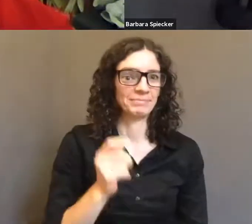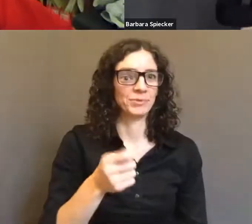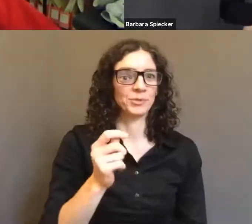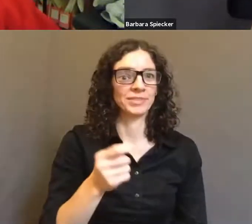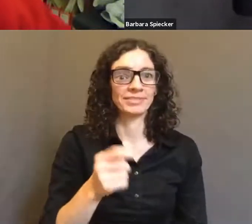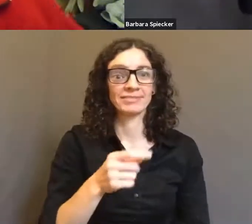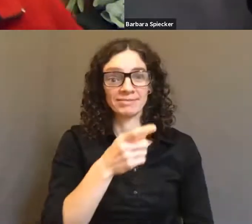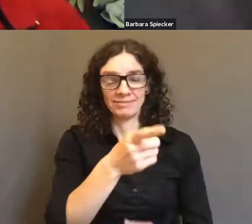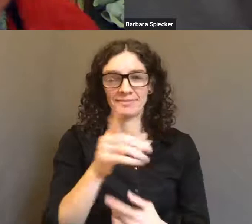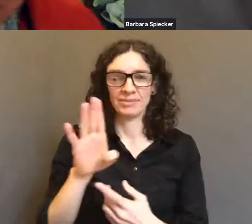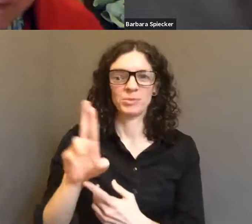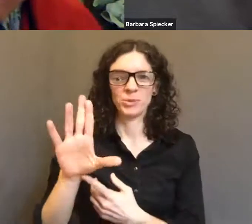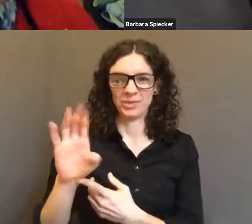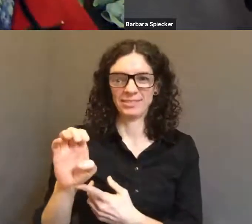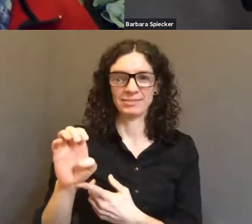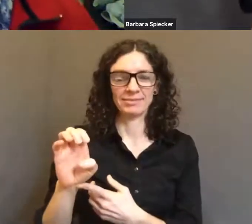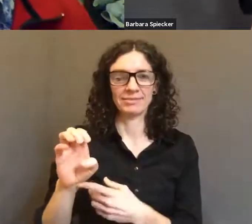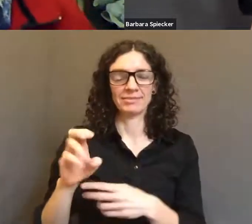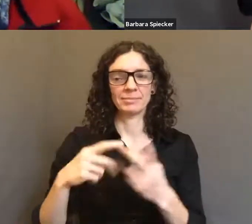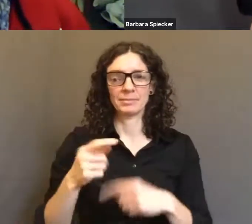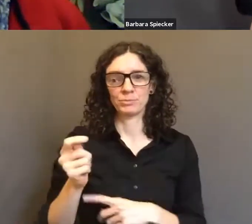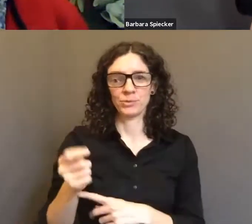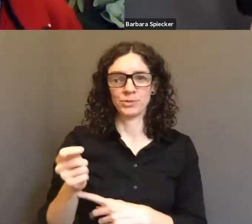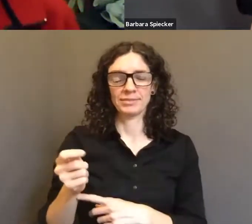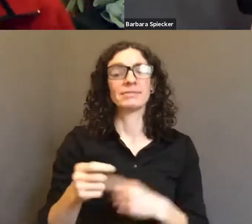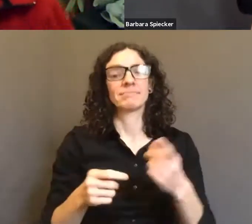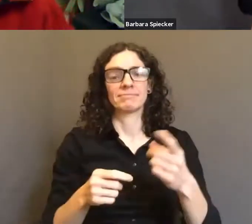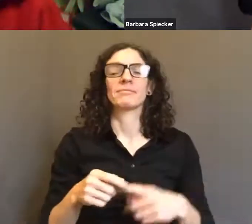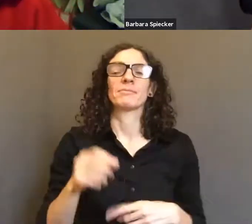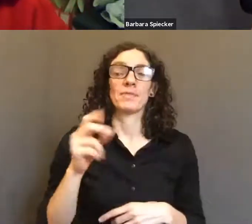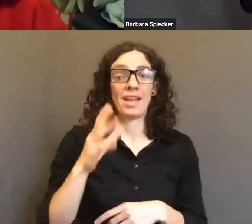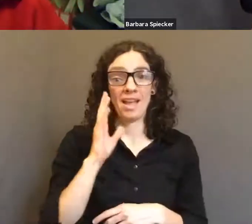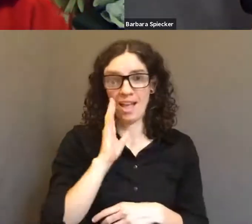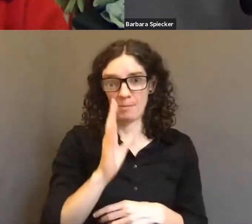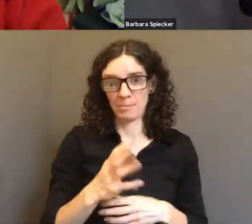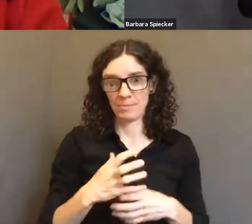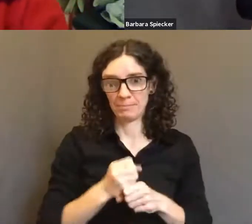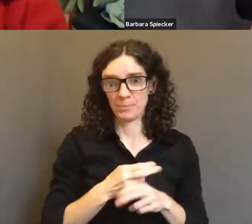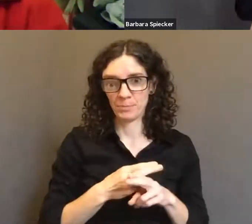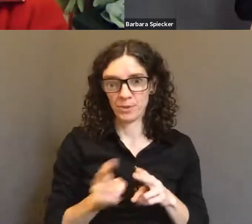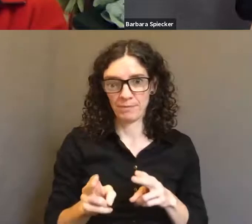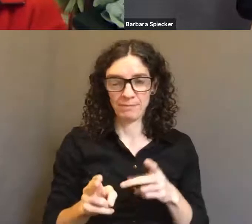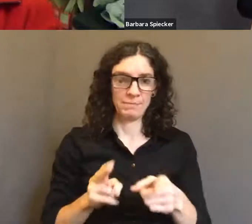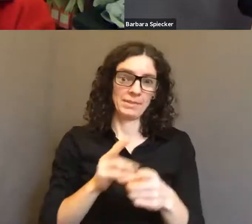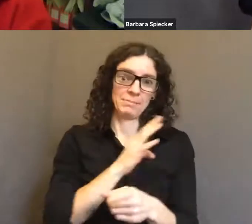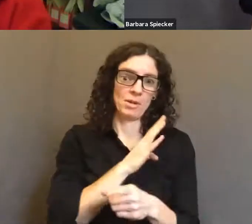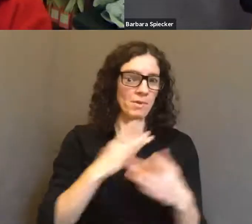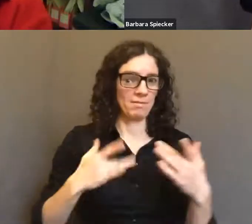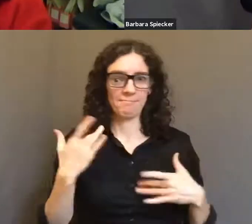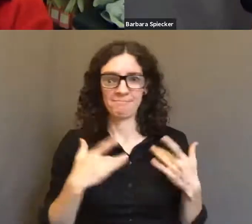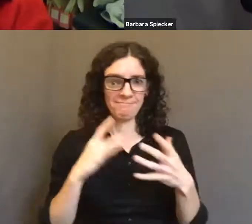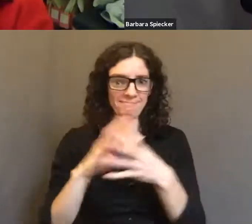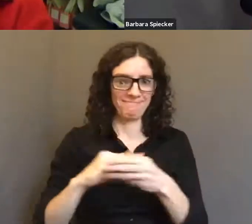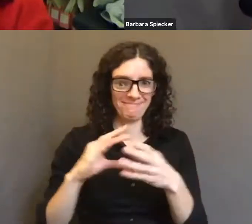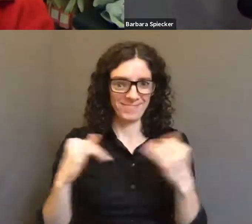Okay, so I'm going to be brief. Barbara has a lot she wants to tell us today. Barbara came to